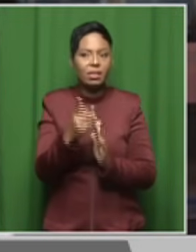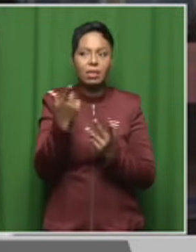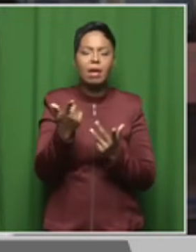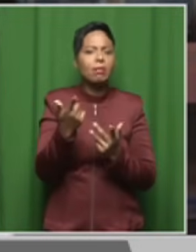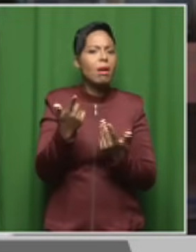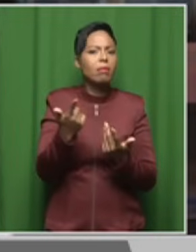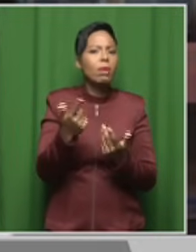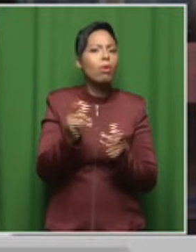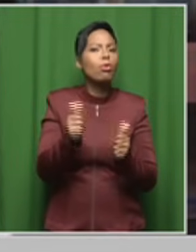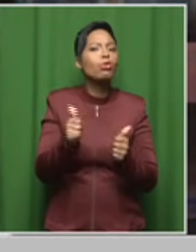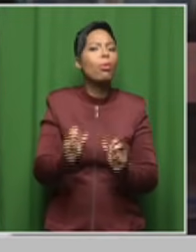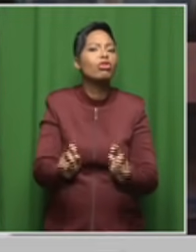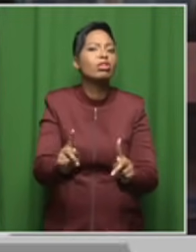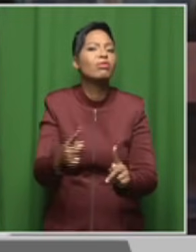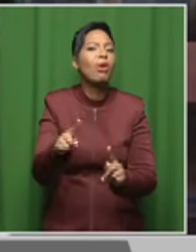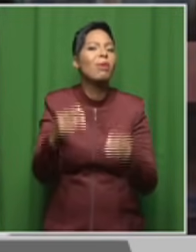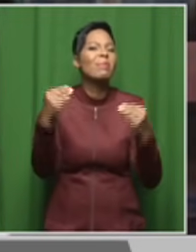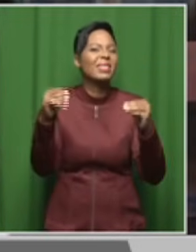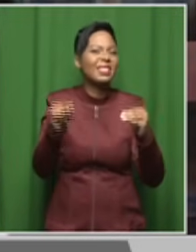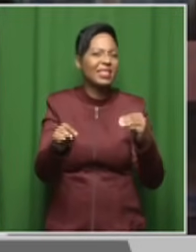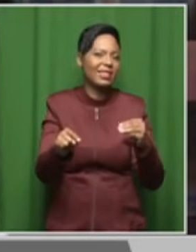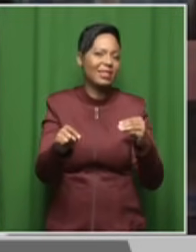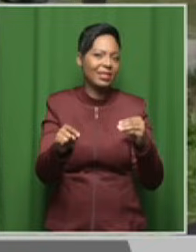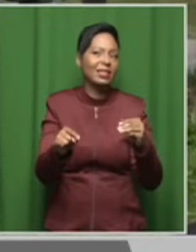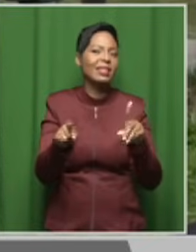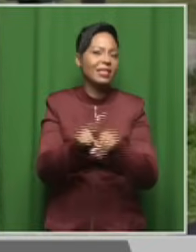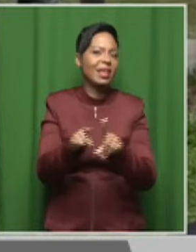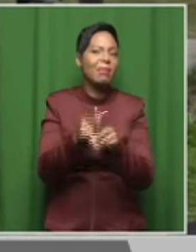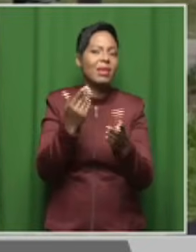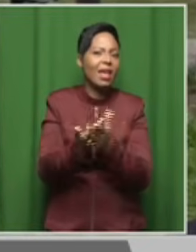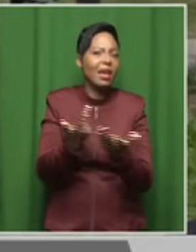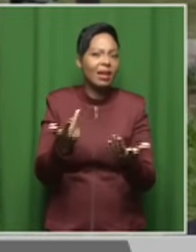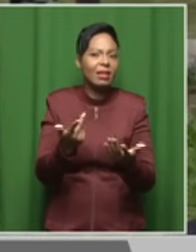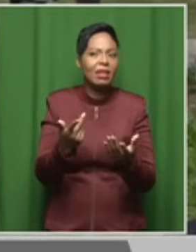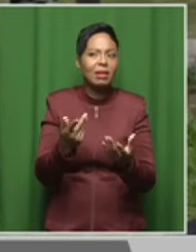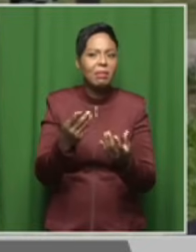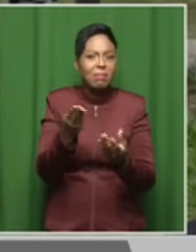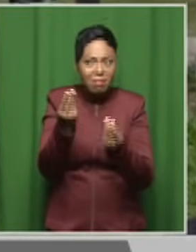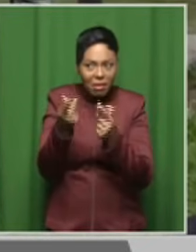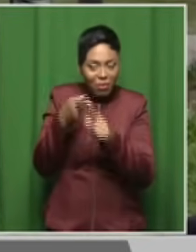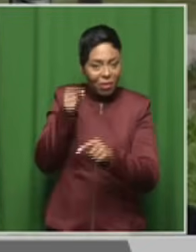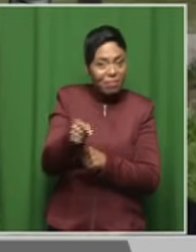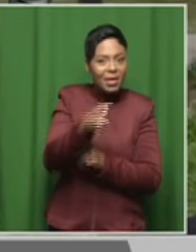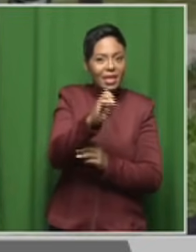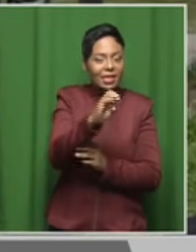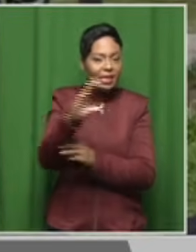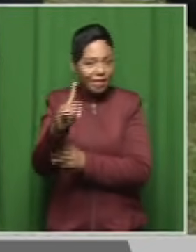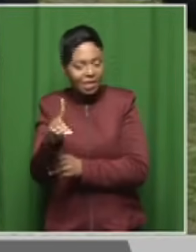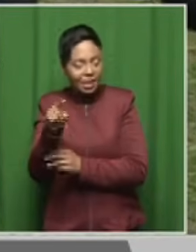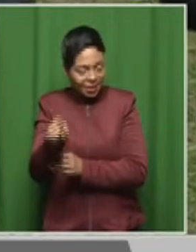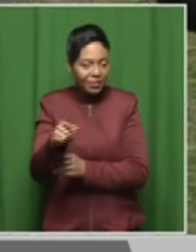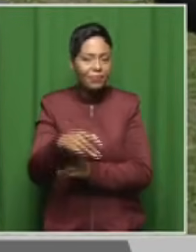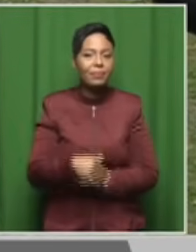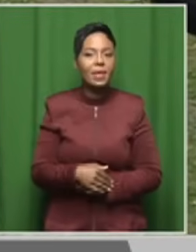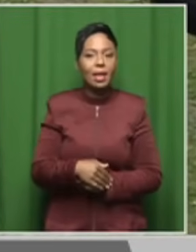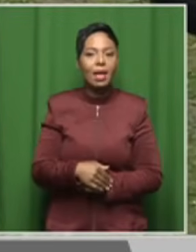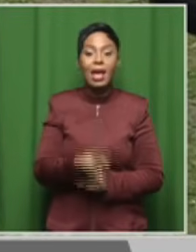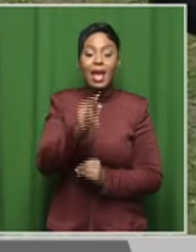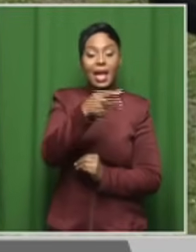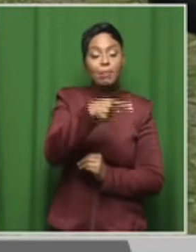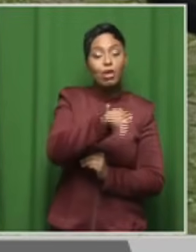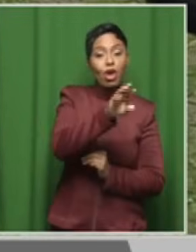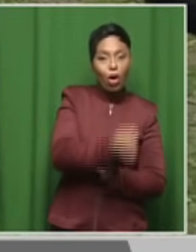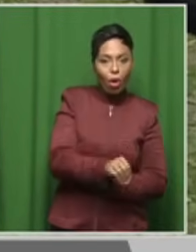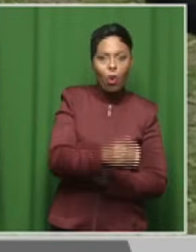it's a requirement of businesses to invest in SED. And, NPOs that have been operating in the educational sector